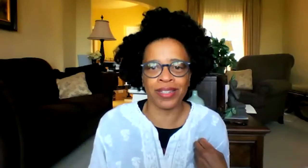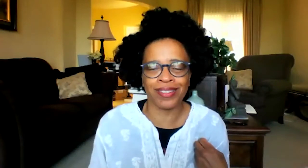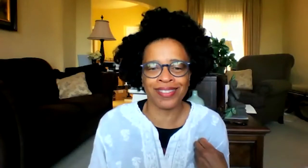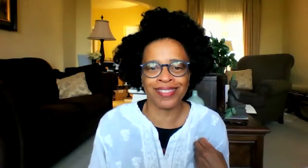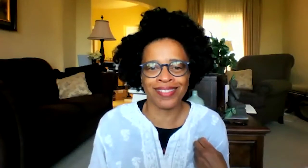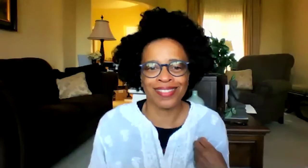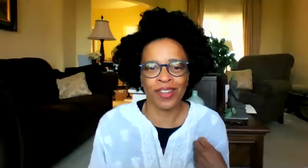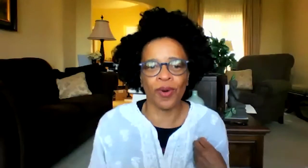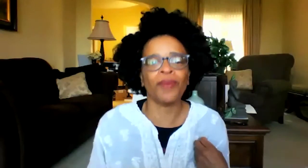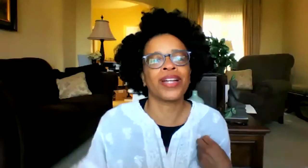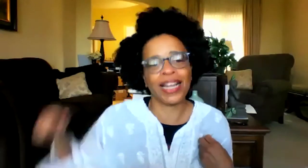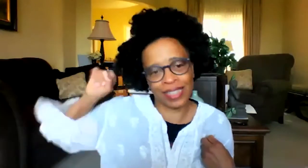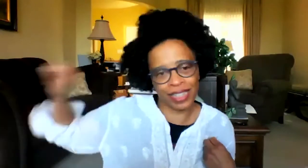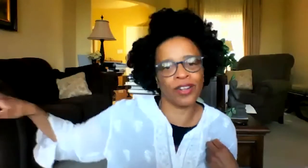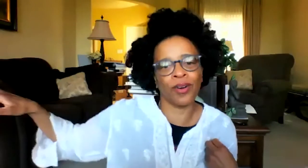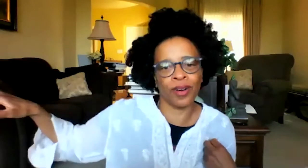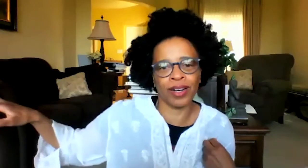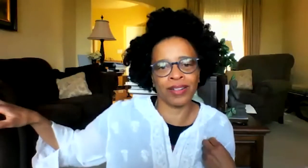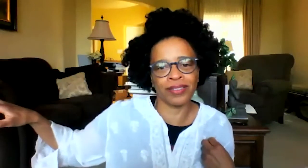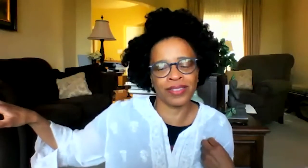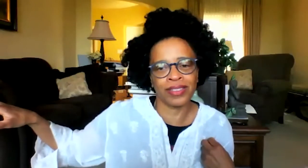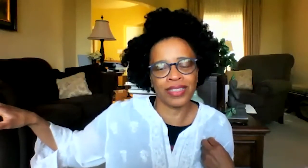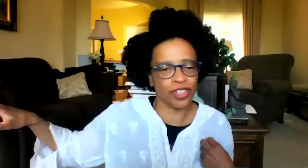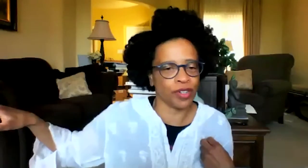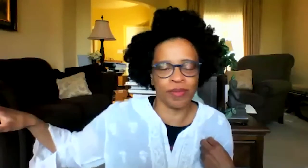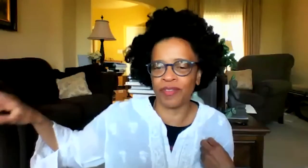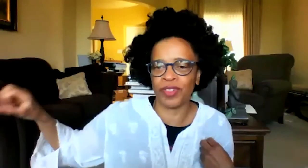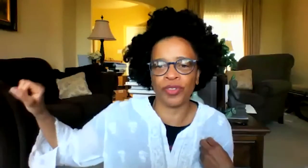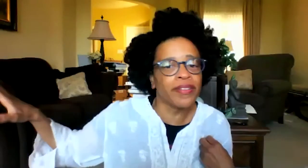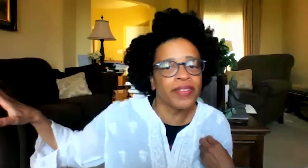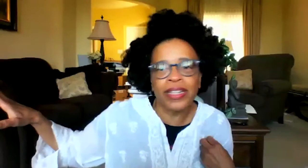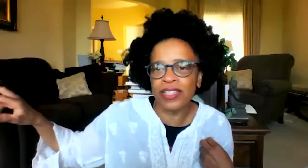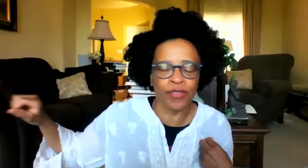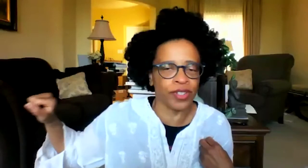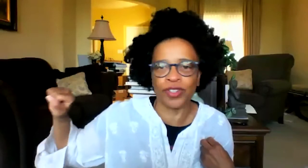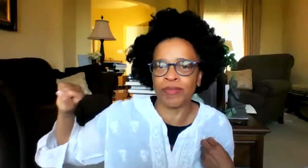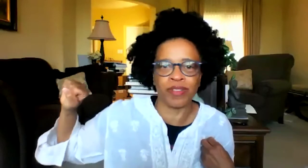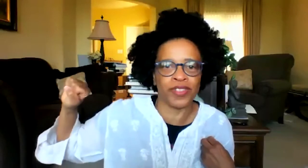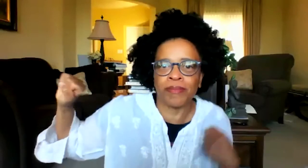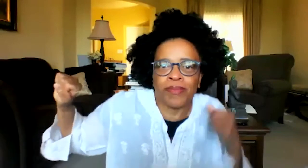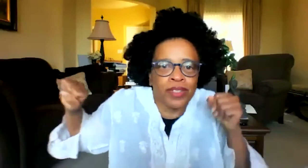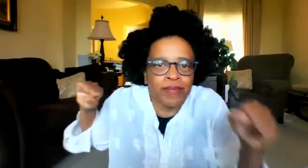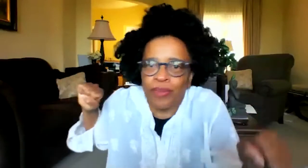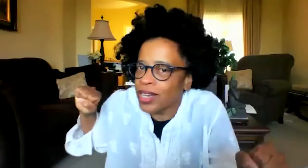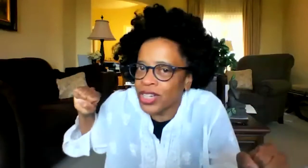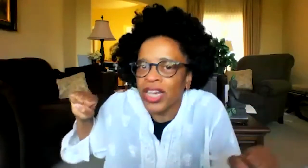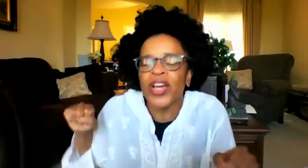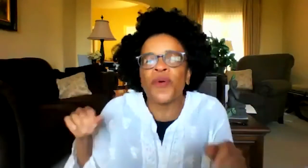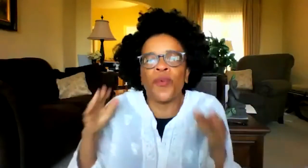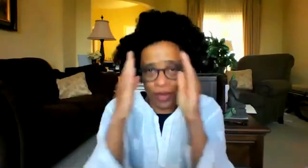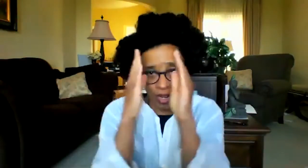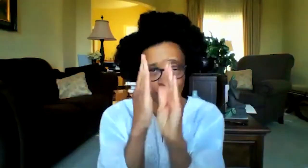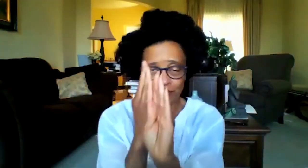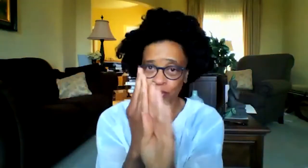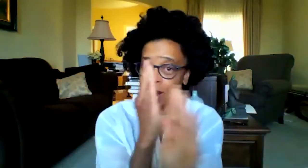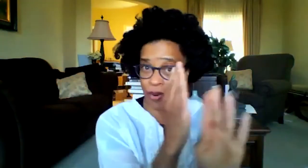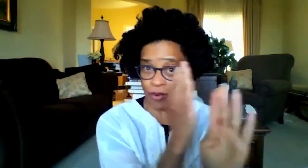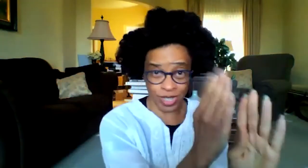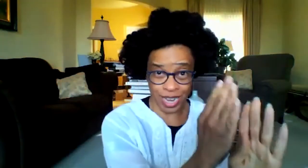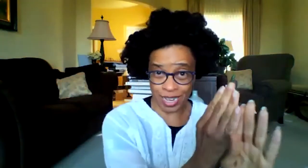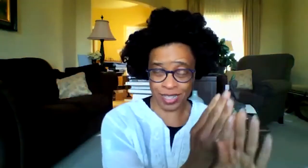last week? What would I let go of in terms of a grievance or in terms of some project? What would